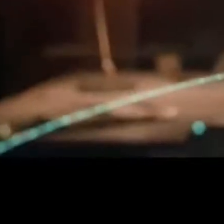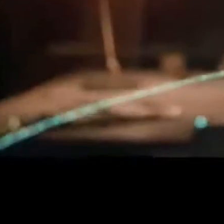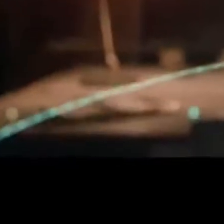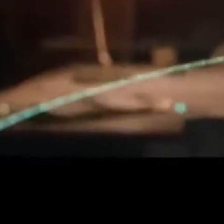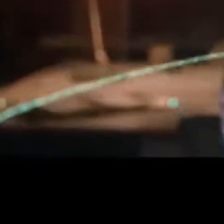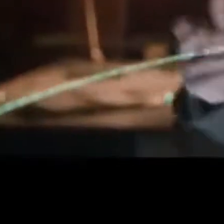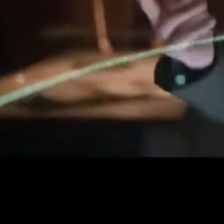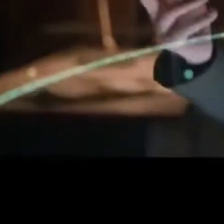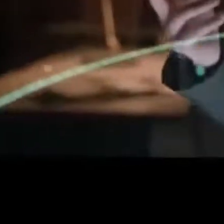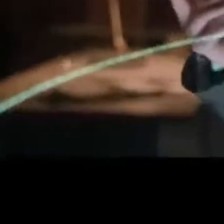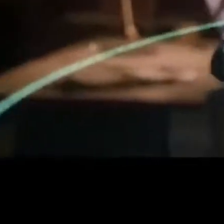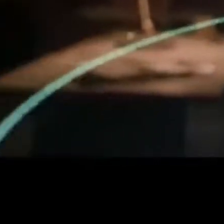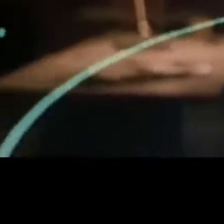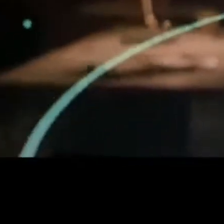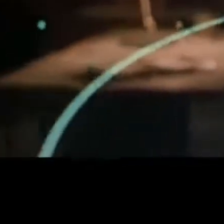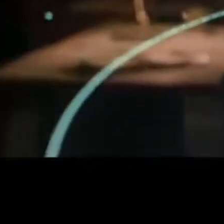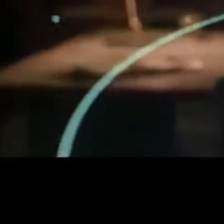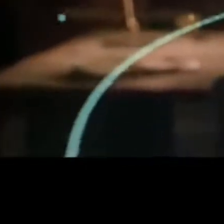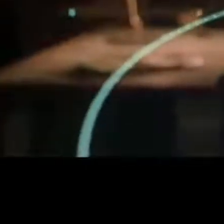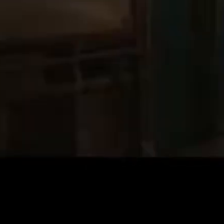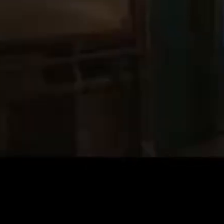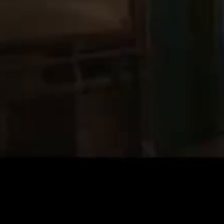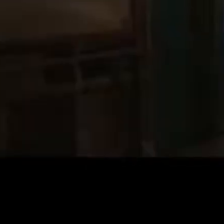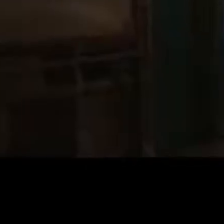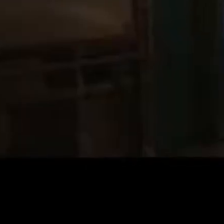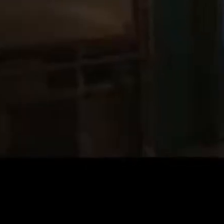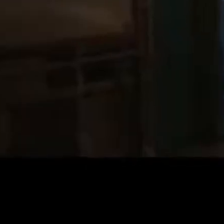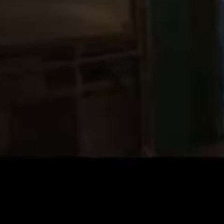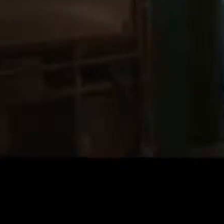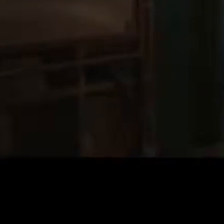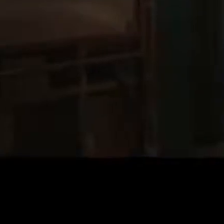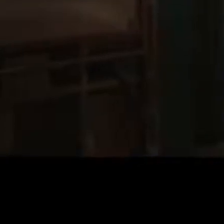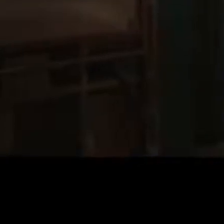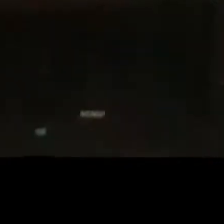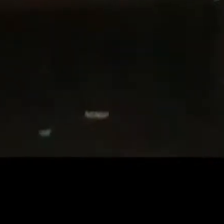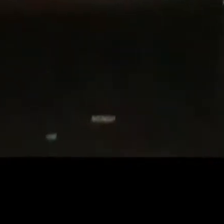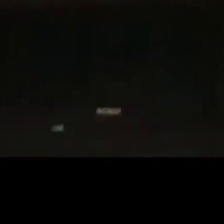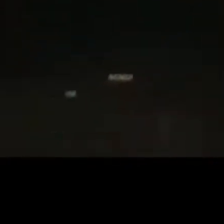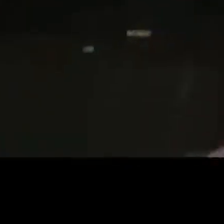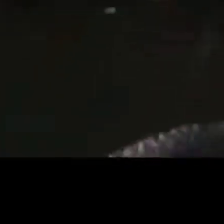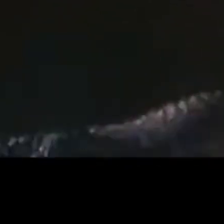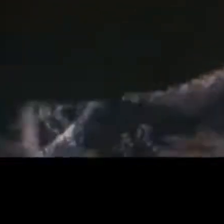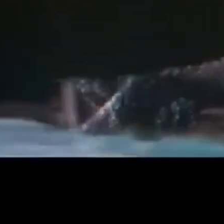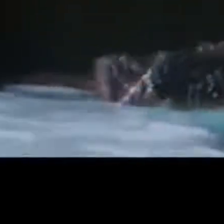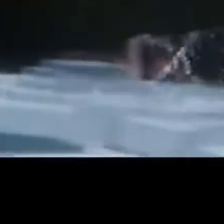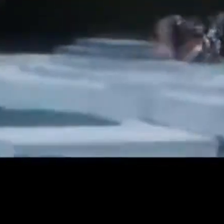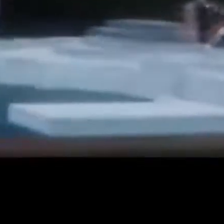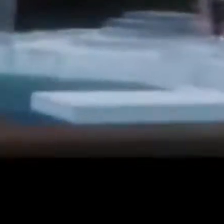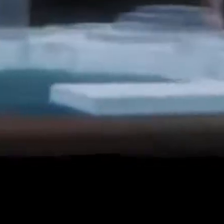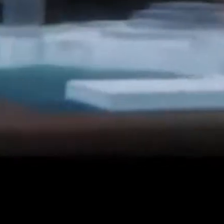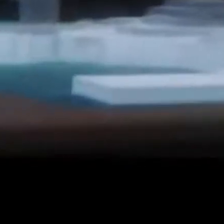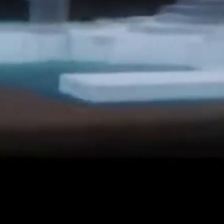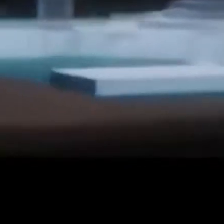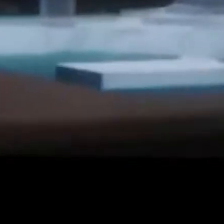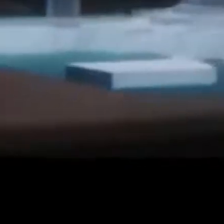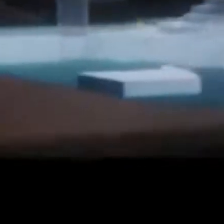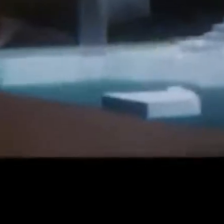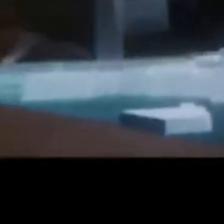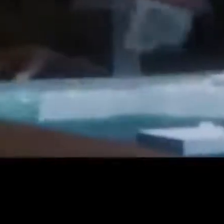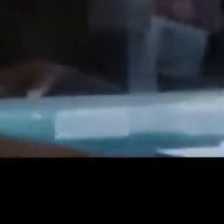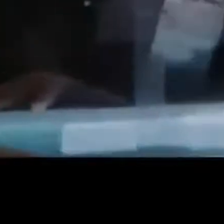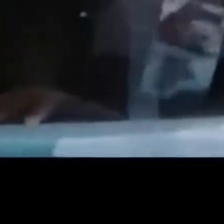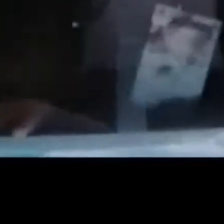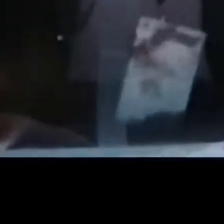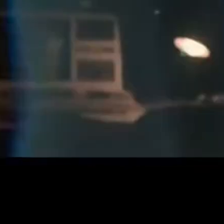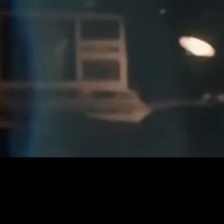We have 2 planes right now on the same trajectory. As we put people first, technology fades into the background and feels like anything